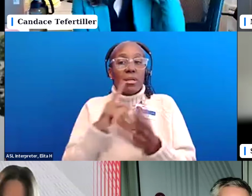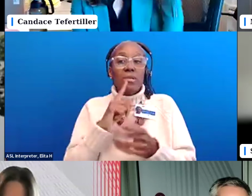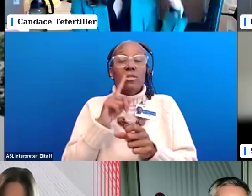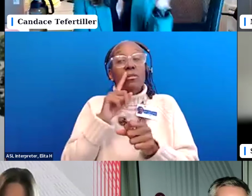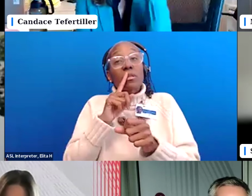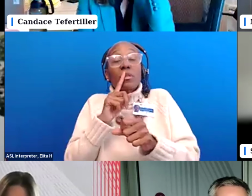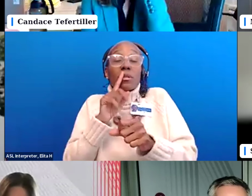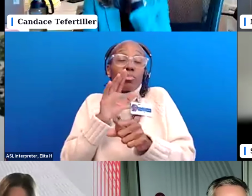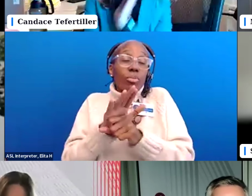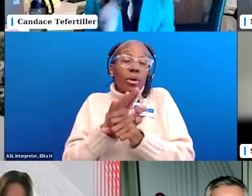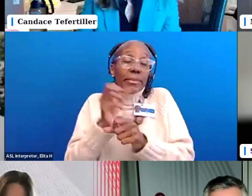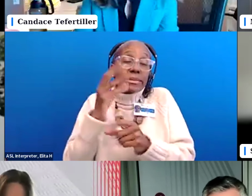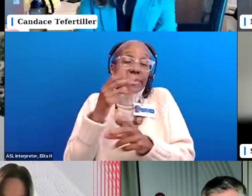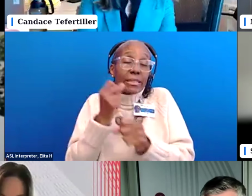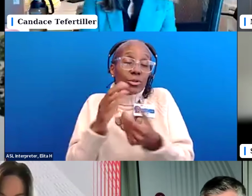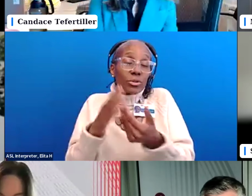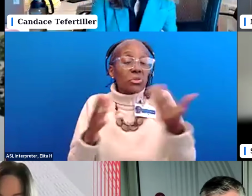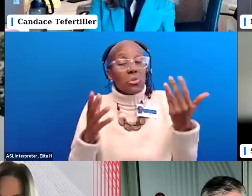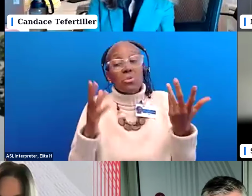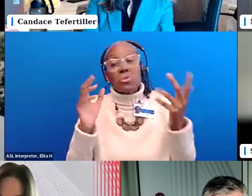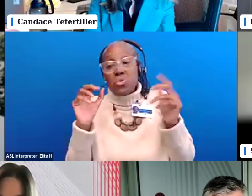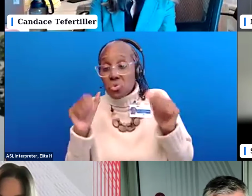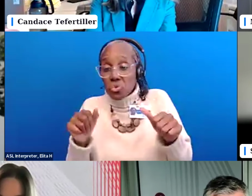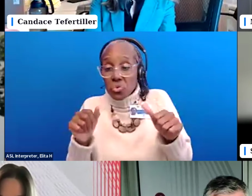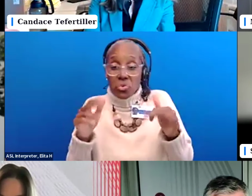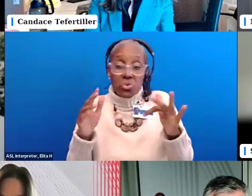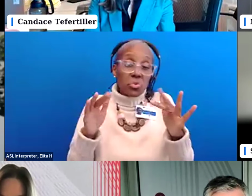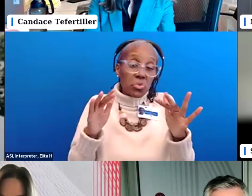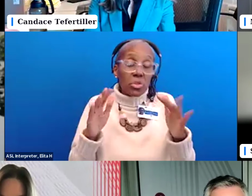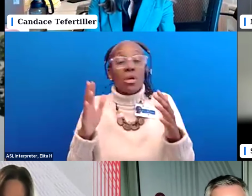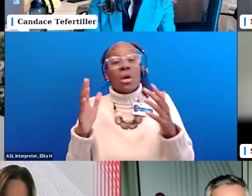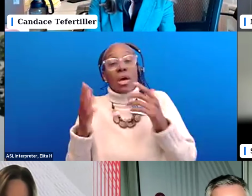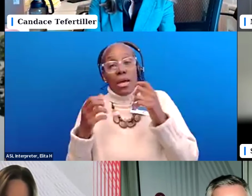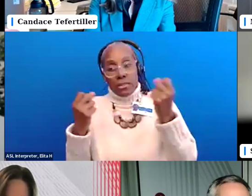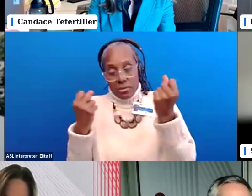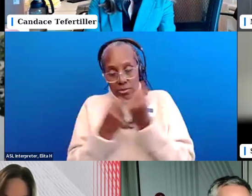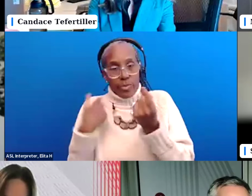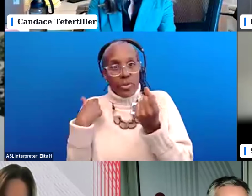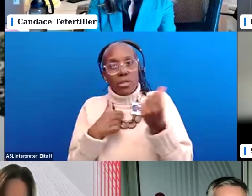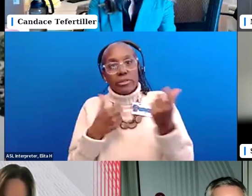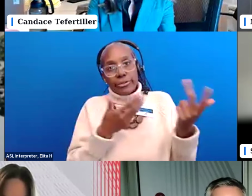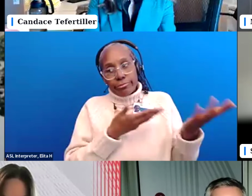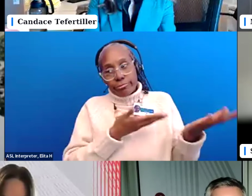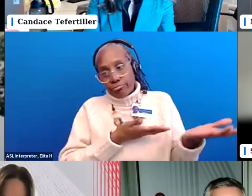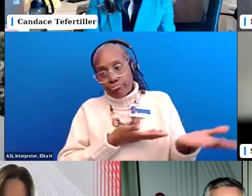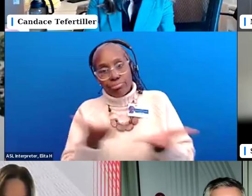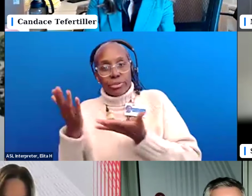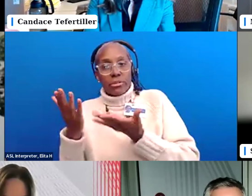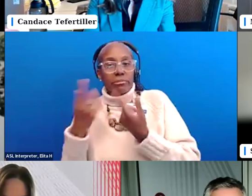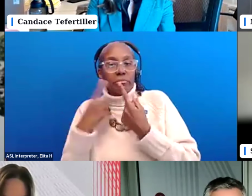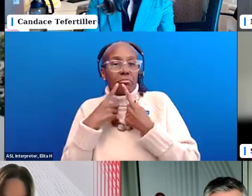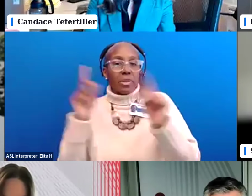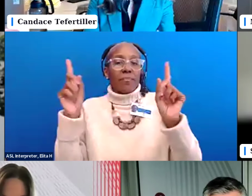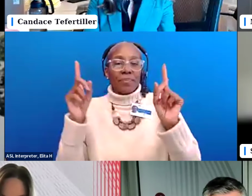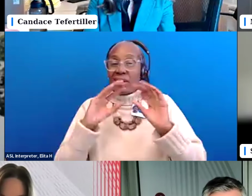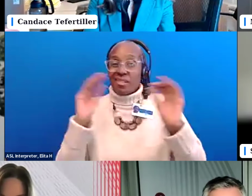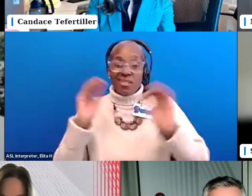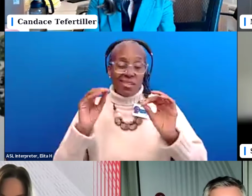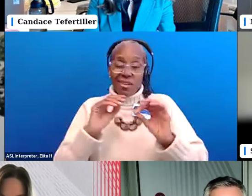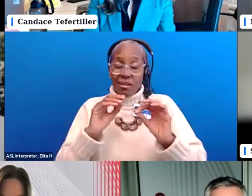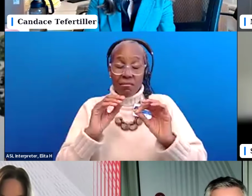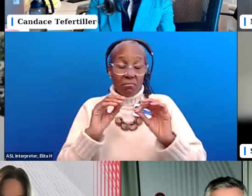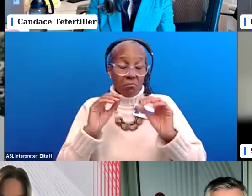promise indeed years ago, and helped to support our path in bringing it forward. So none of this would be possible